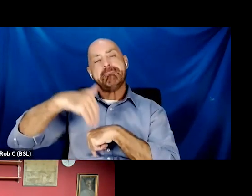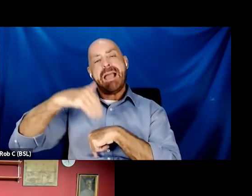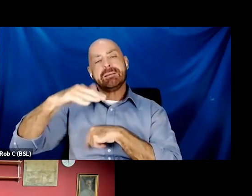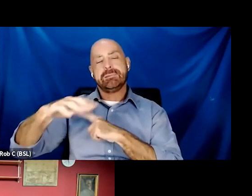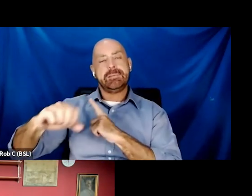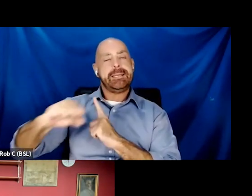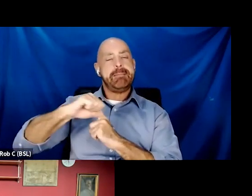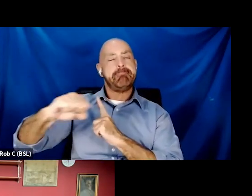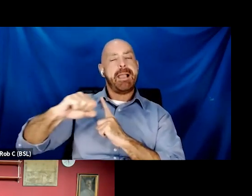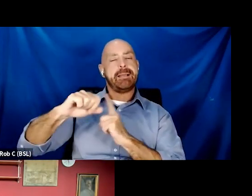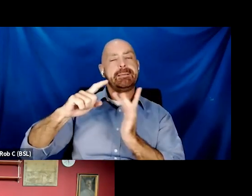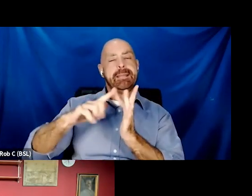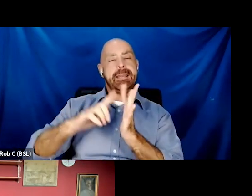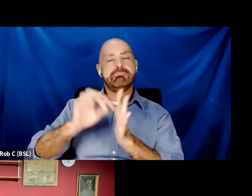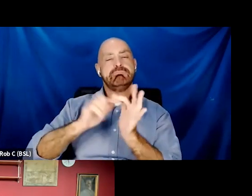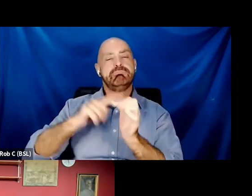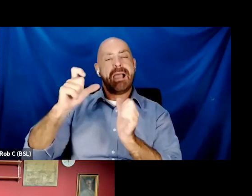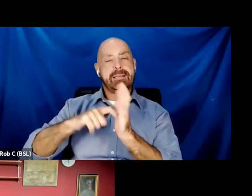related to that,